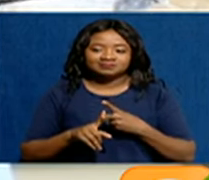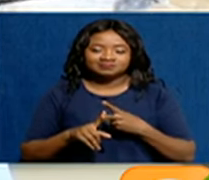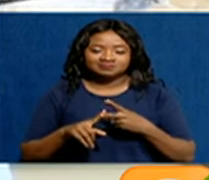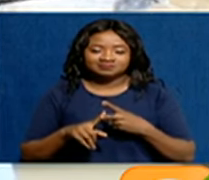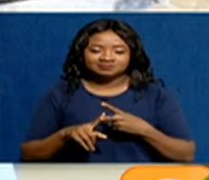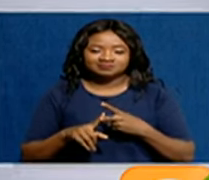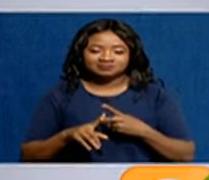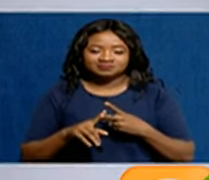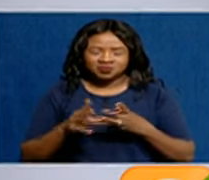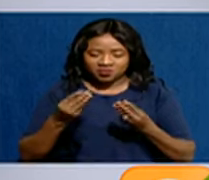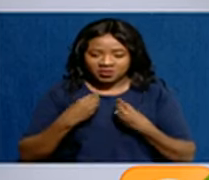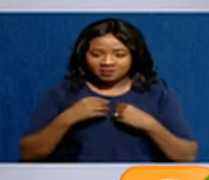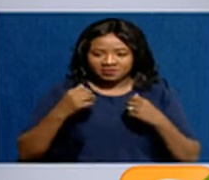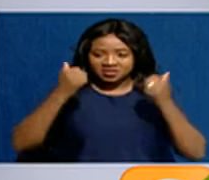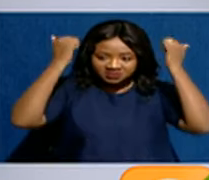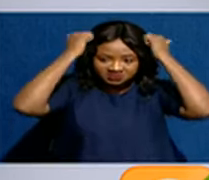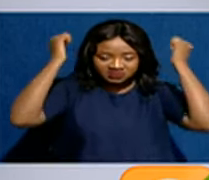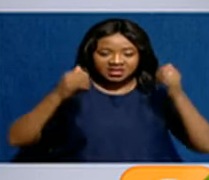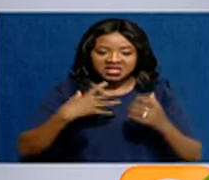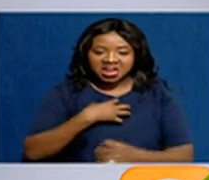nitapewa study leave, but all that